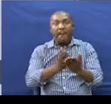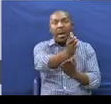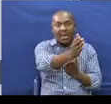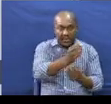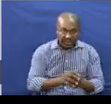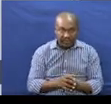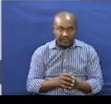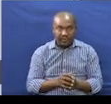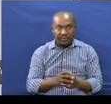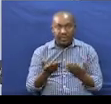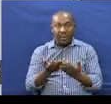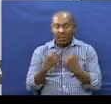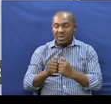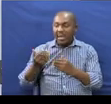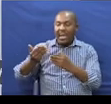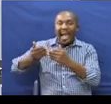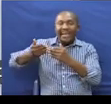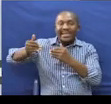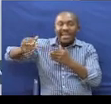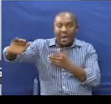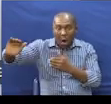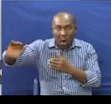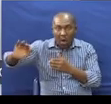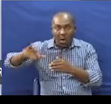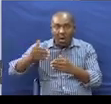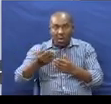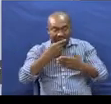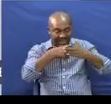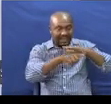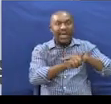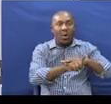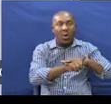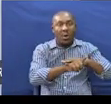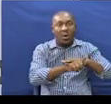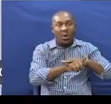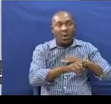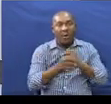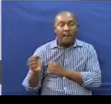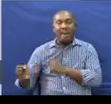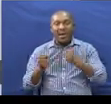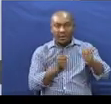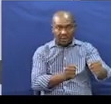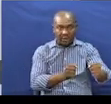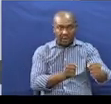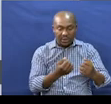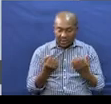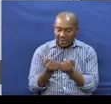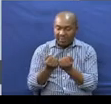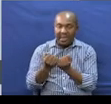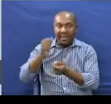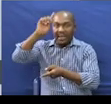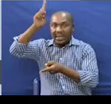migration. So that movement, again, it can cause increase or decrease in populations. Now, how